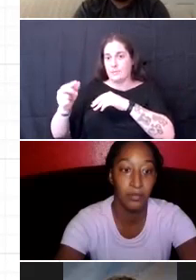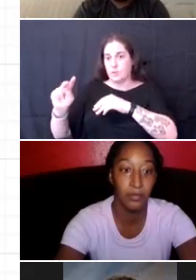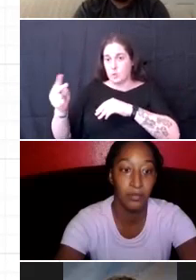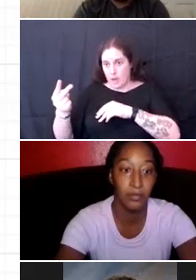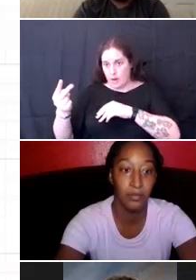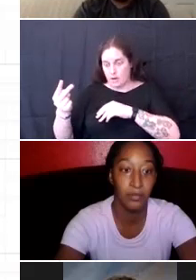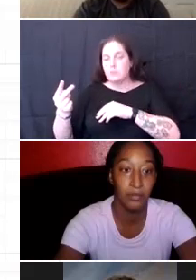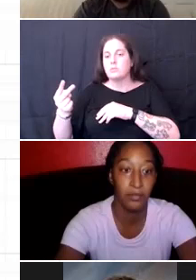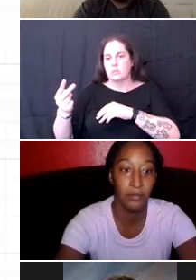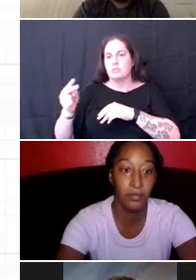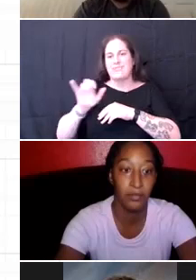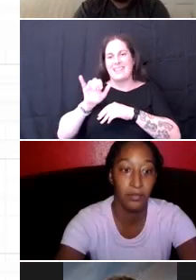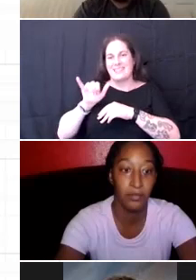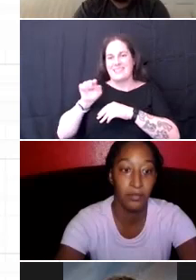this